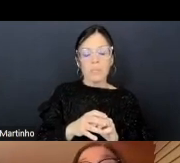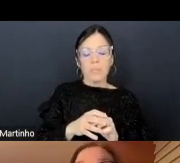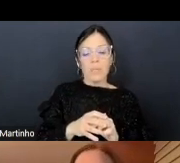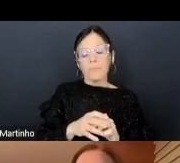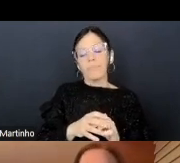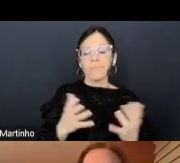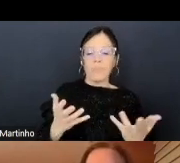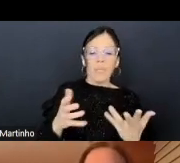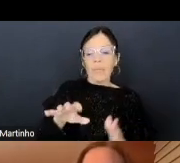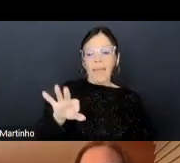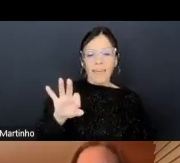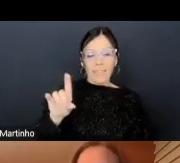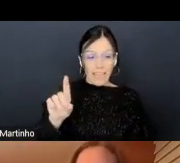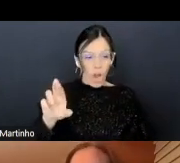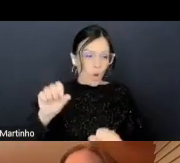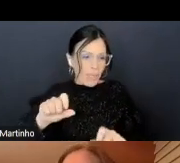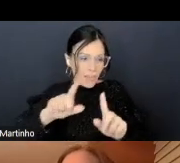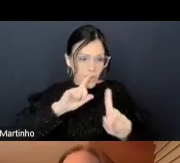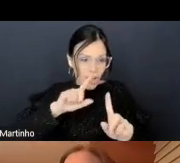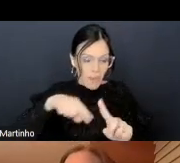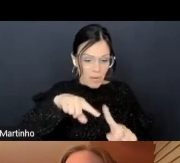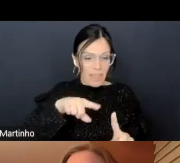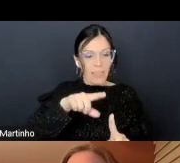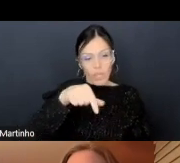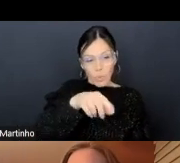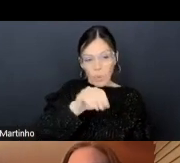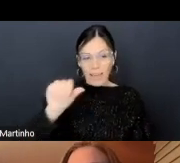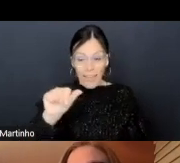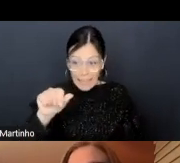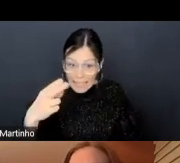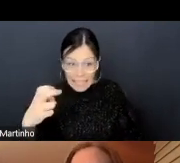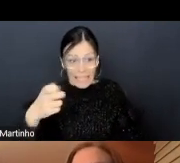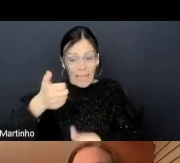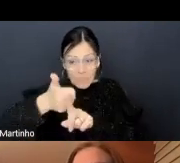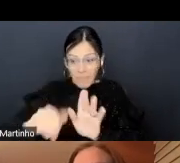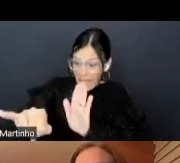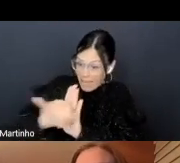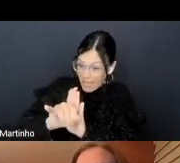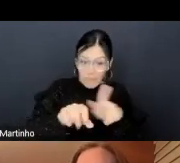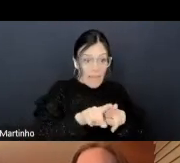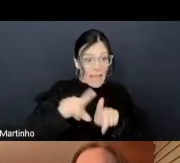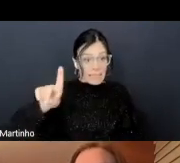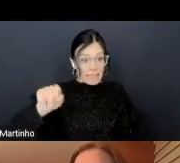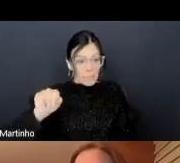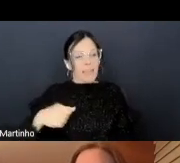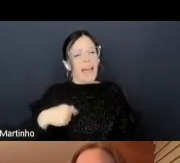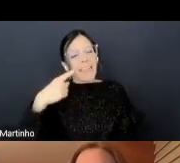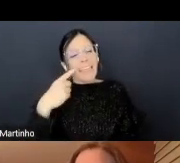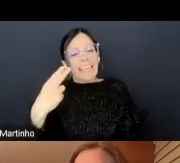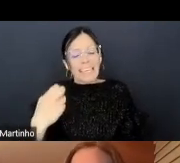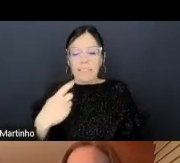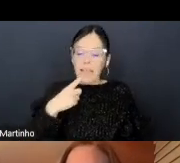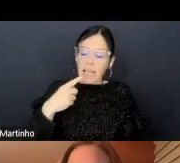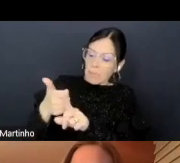can talk about this in the q a d did he identify as disabled or not i think he identified as a polio survivor